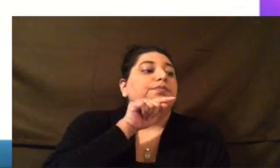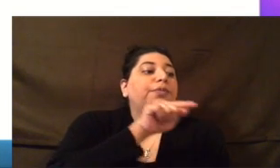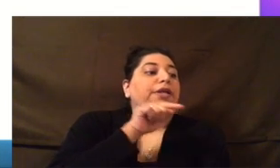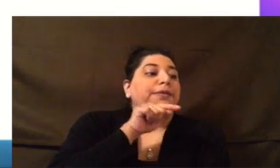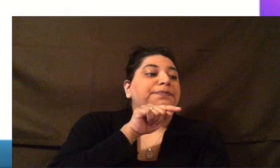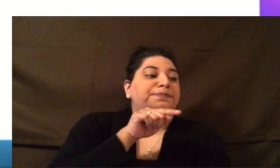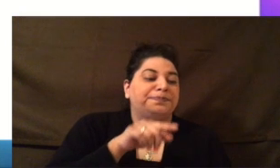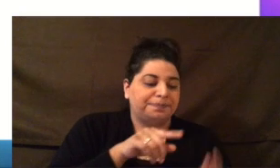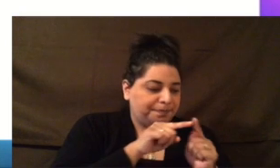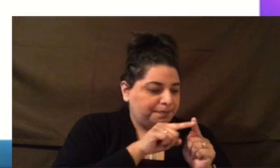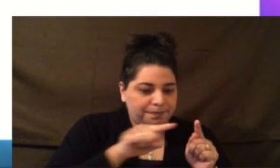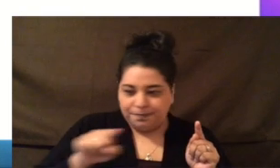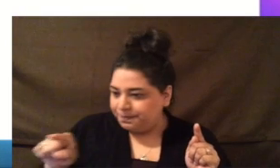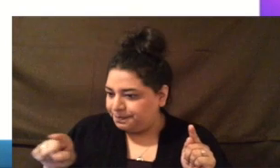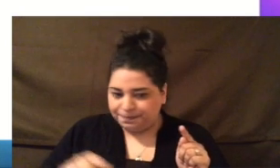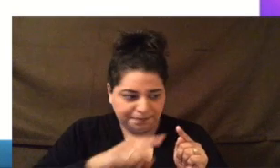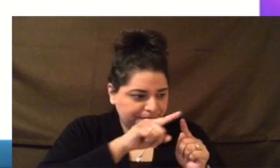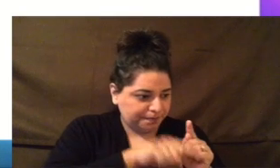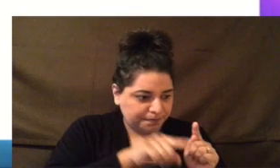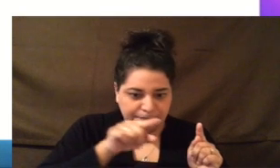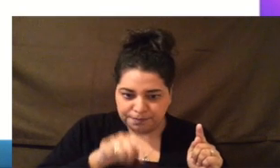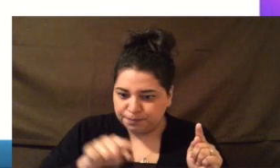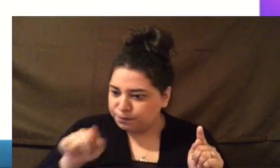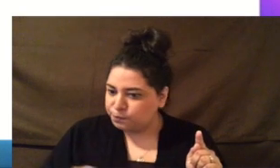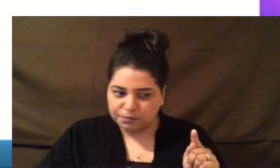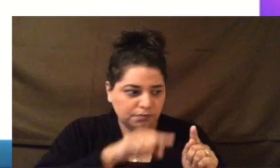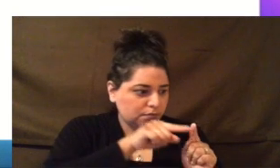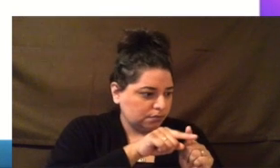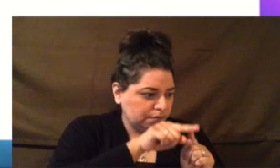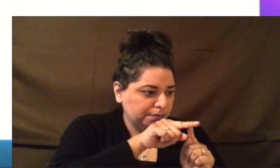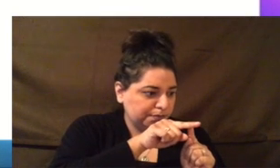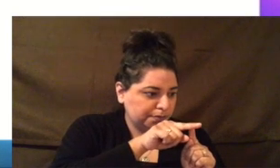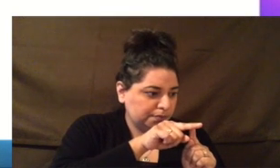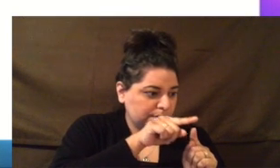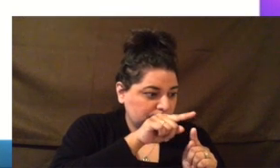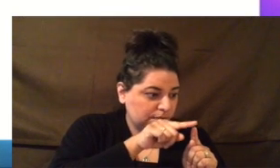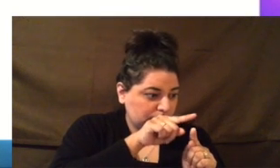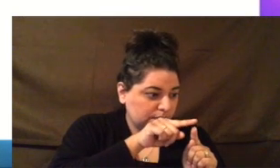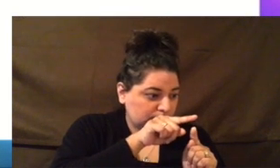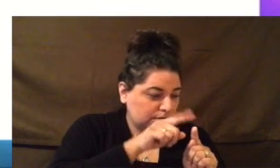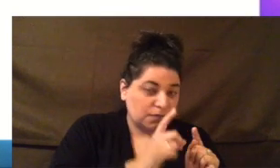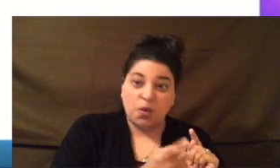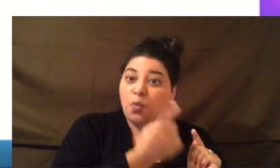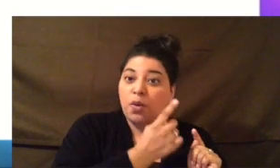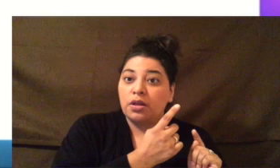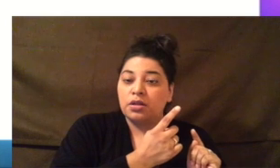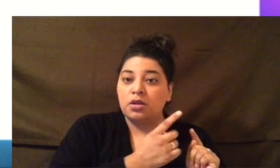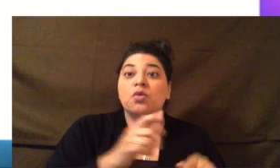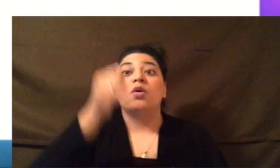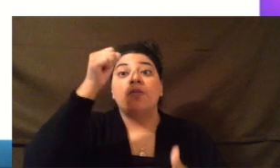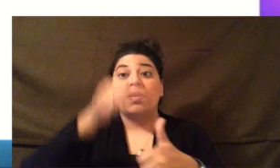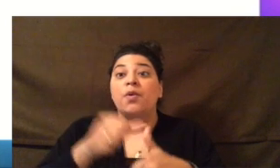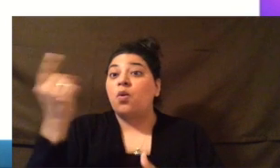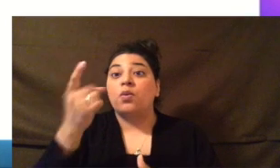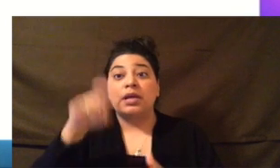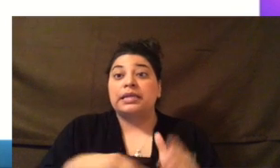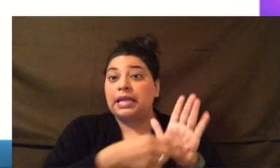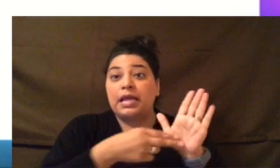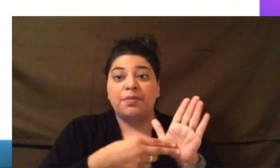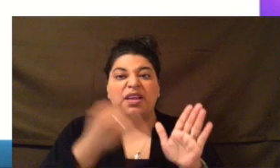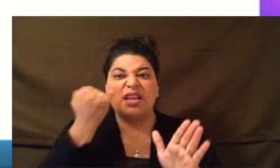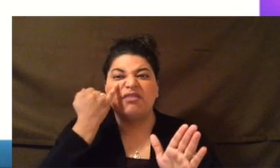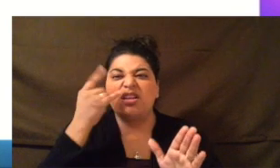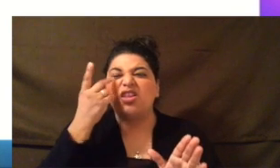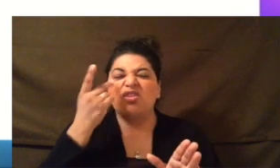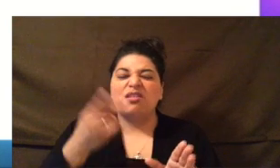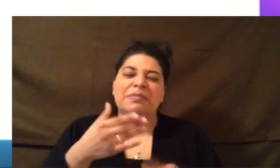Okay, there's 1 dot because there's only one flower with 4 petals. And we're going to label it. Remember, you always have